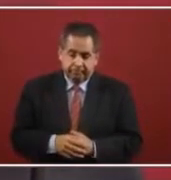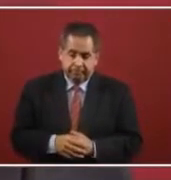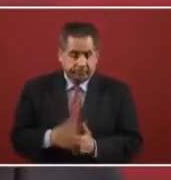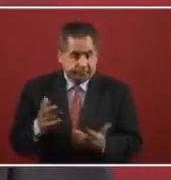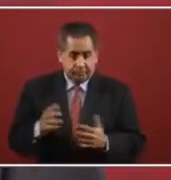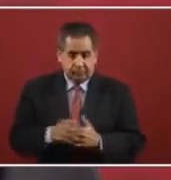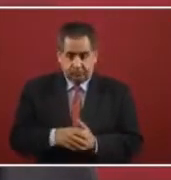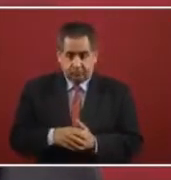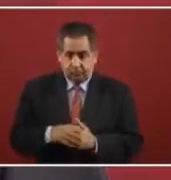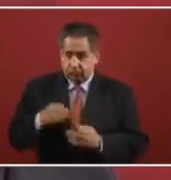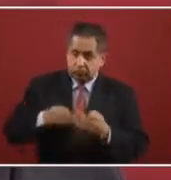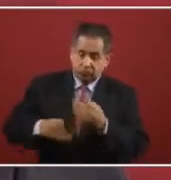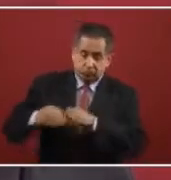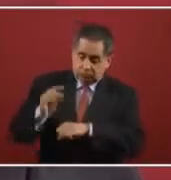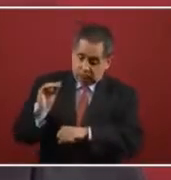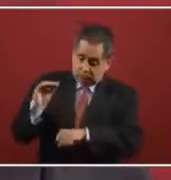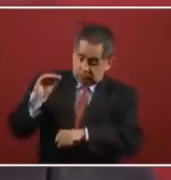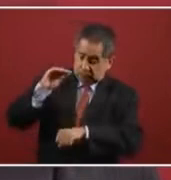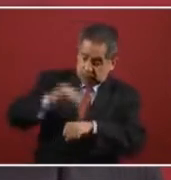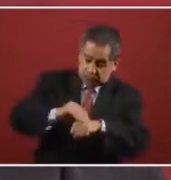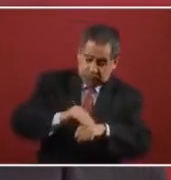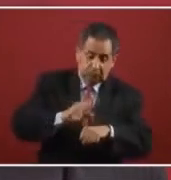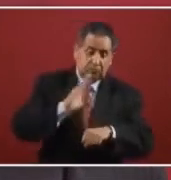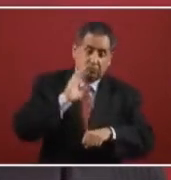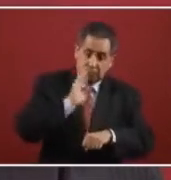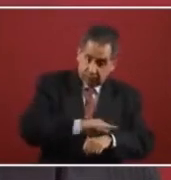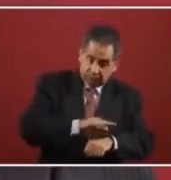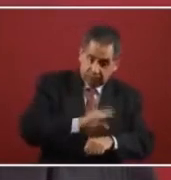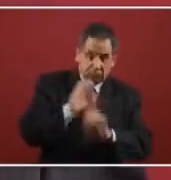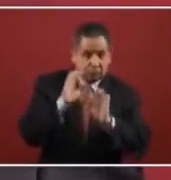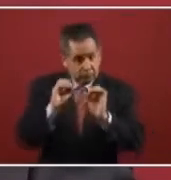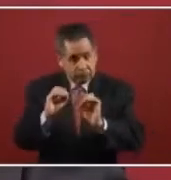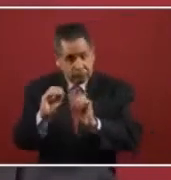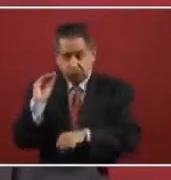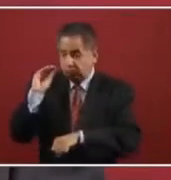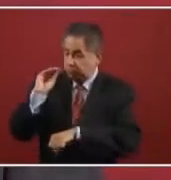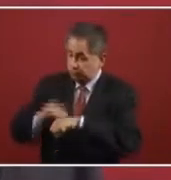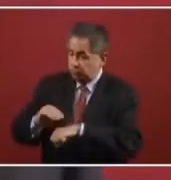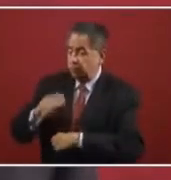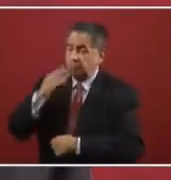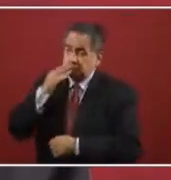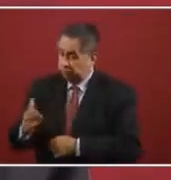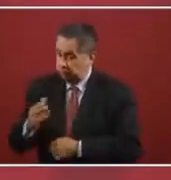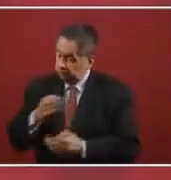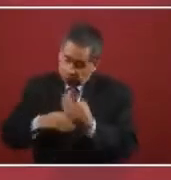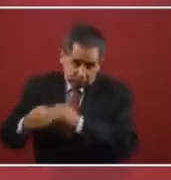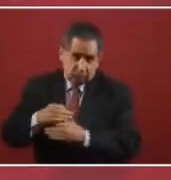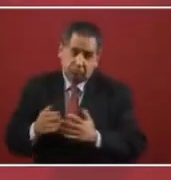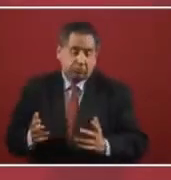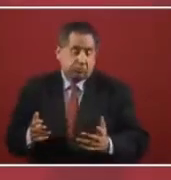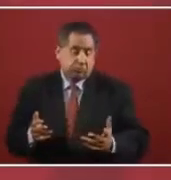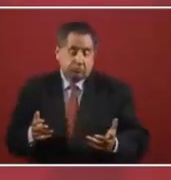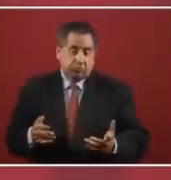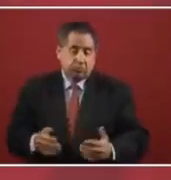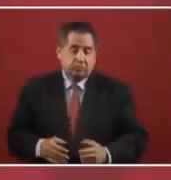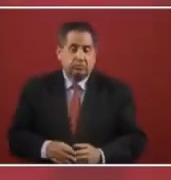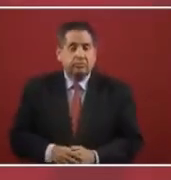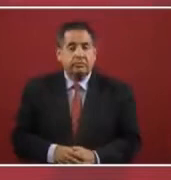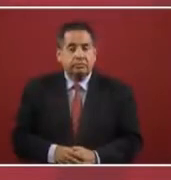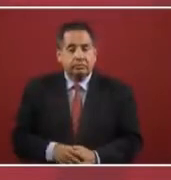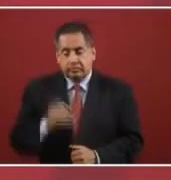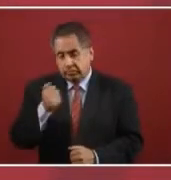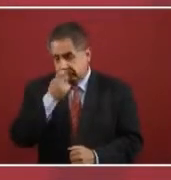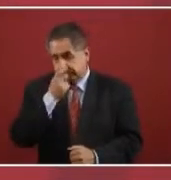todos aportarnos mal. And either we're all going to act right or we're all going to act wrong. I used to